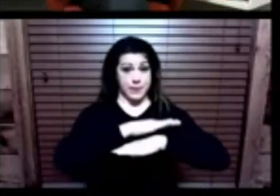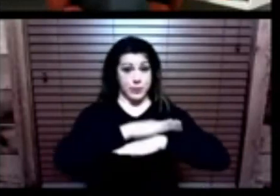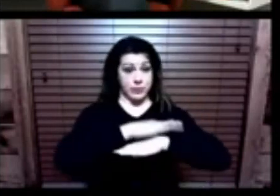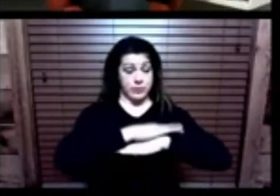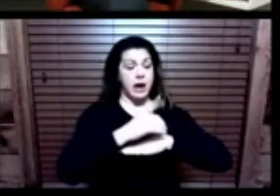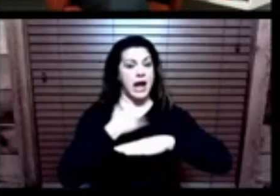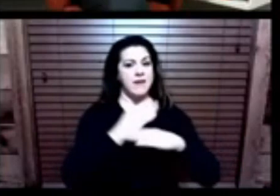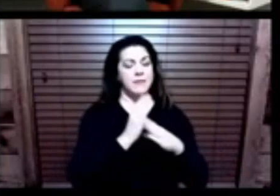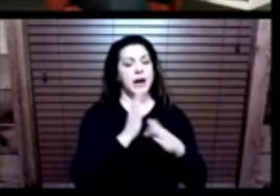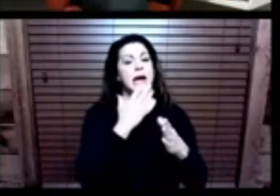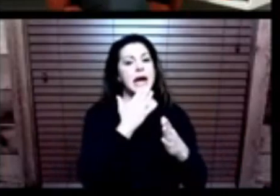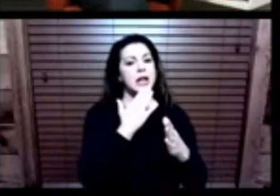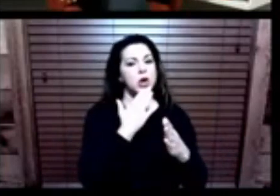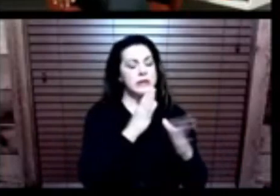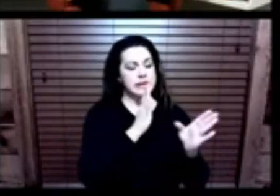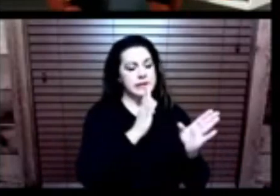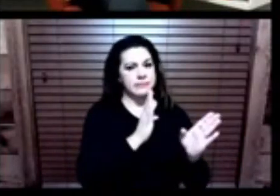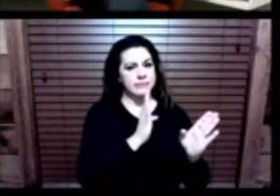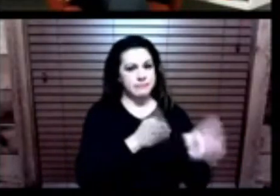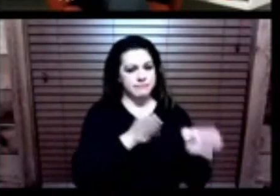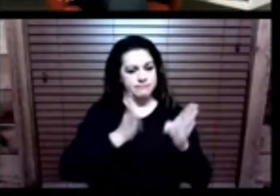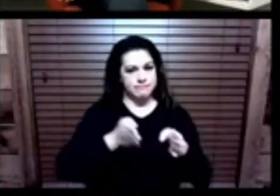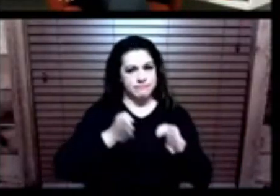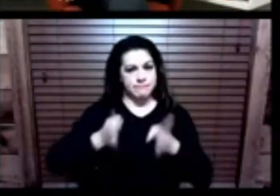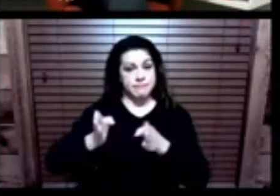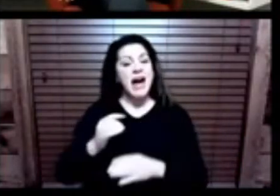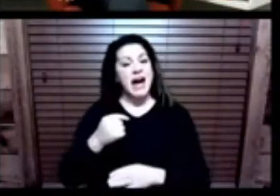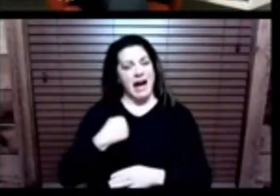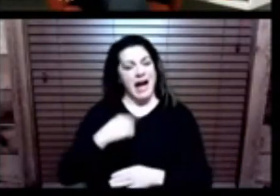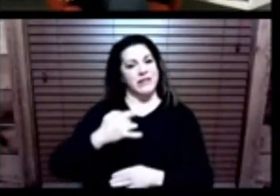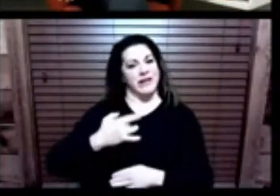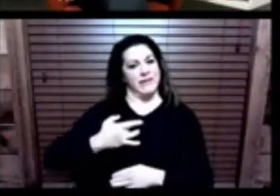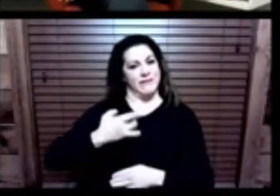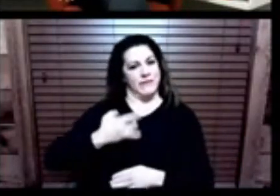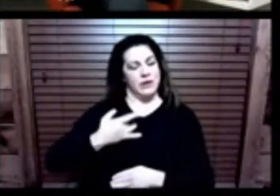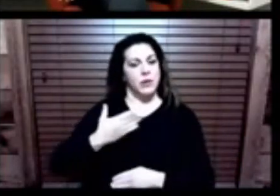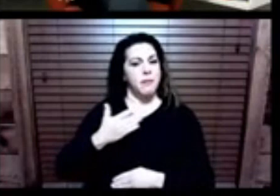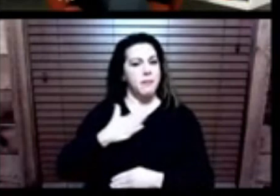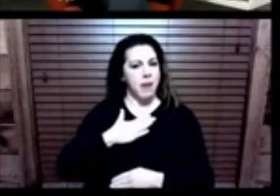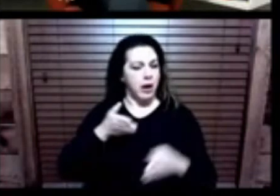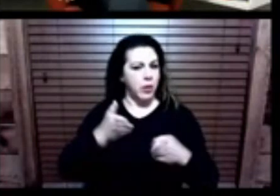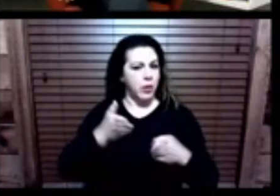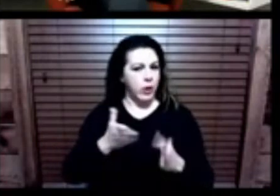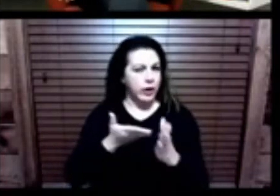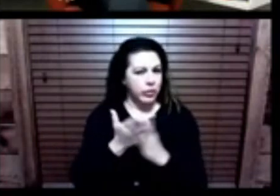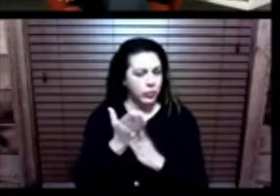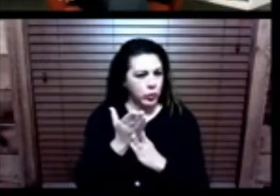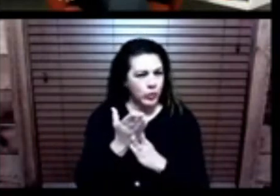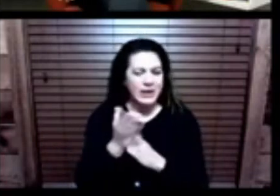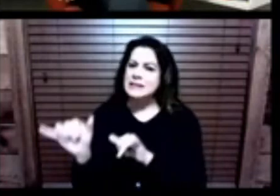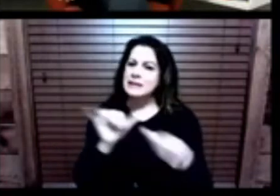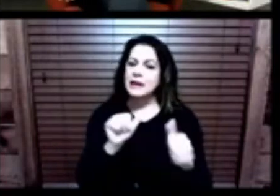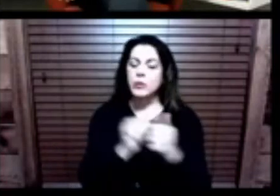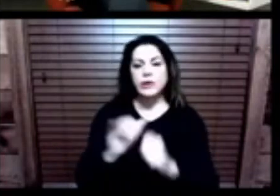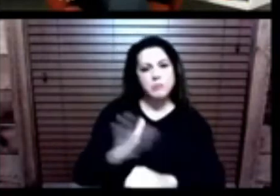I have to feel my way through it like remixing a record. I just do it with the rhythms of. He just told